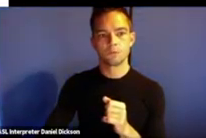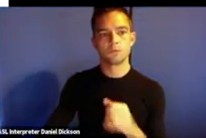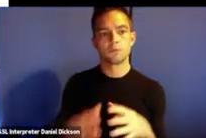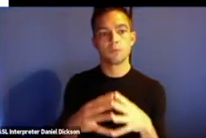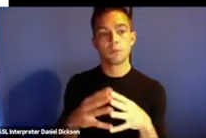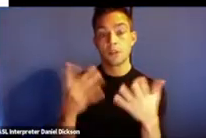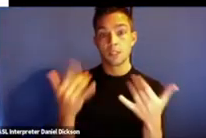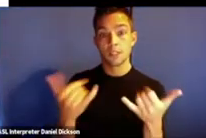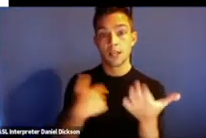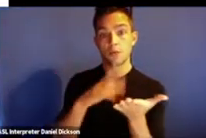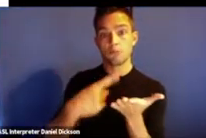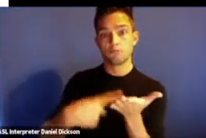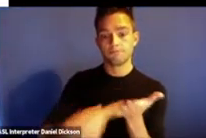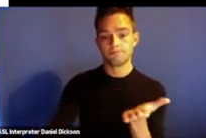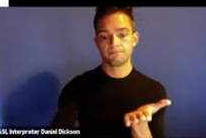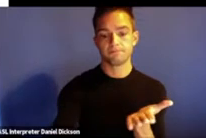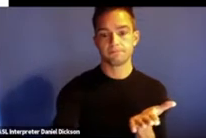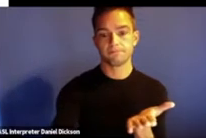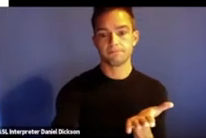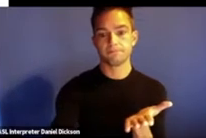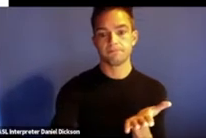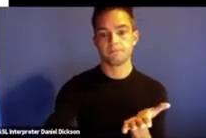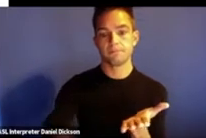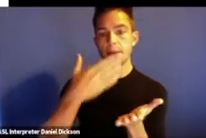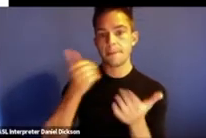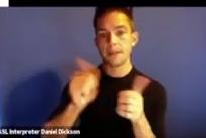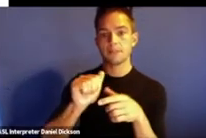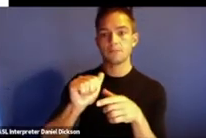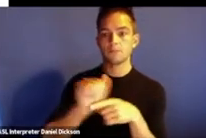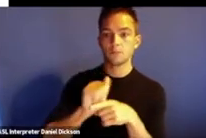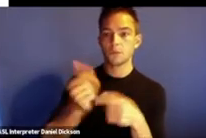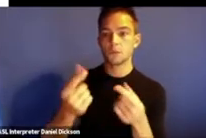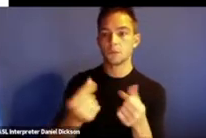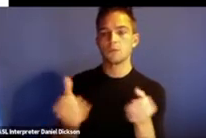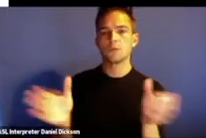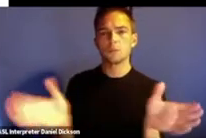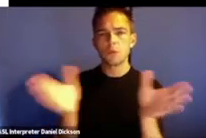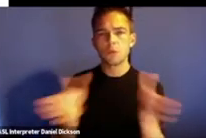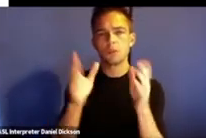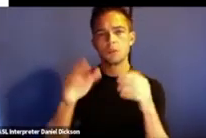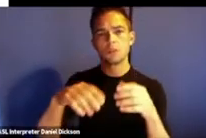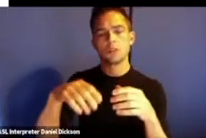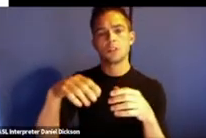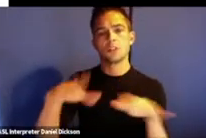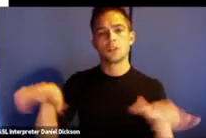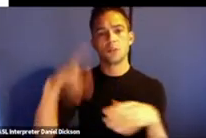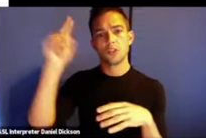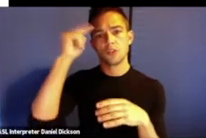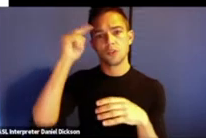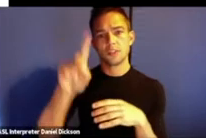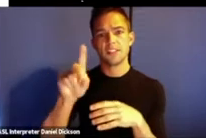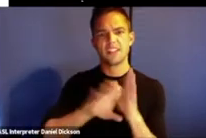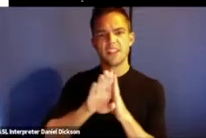So today I'm going to be talking about best practices for promoting development of children with neurodevelopmental disorders.